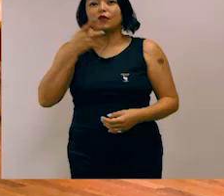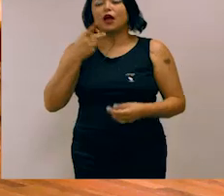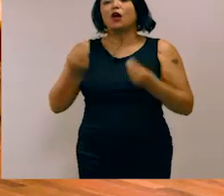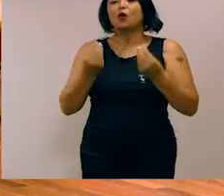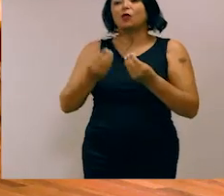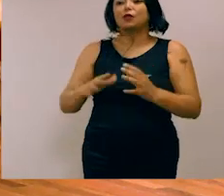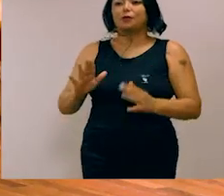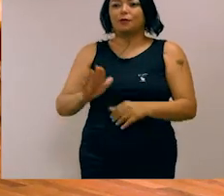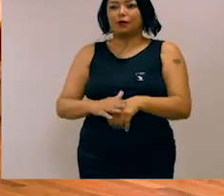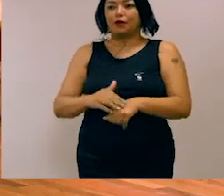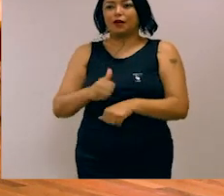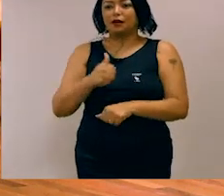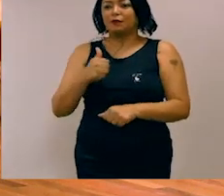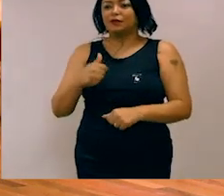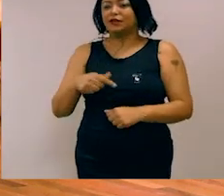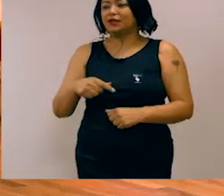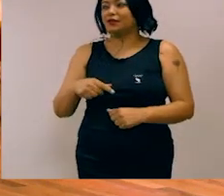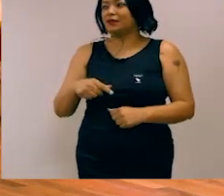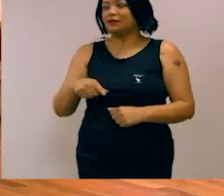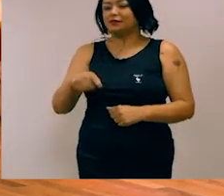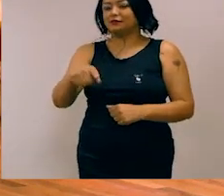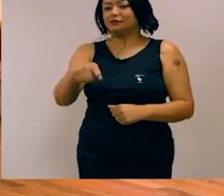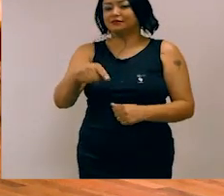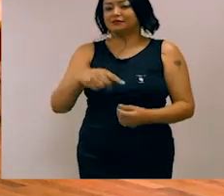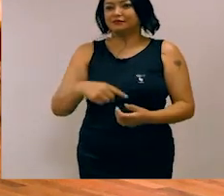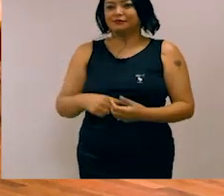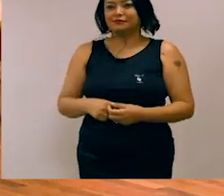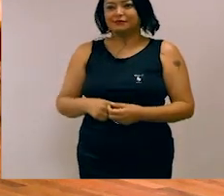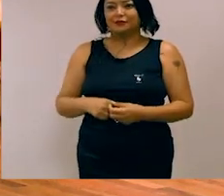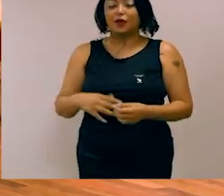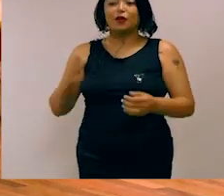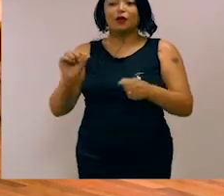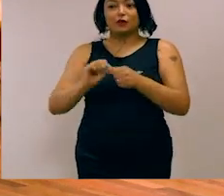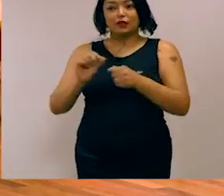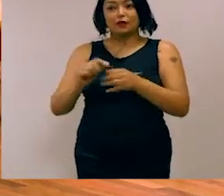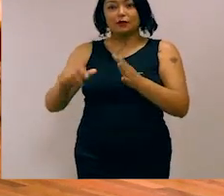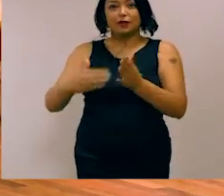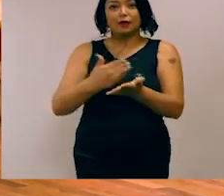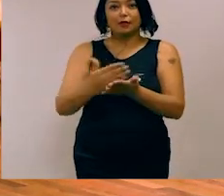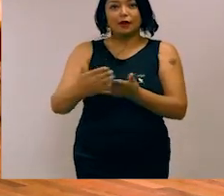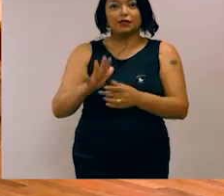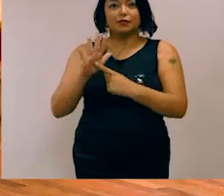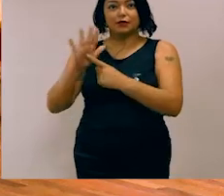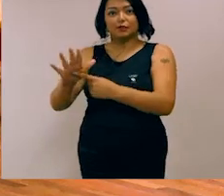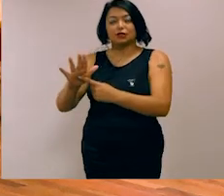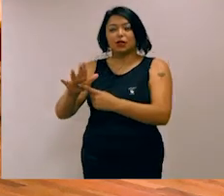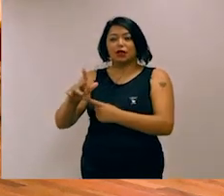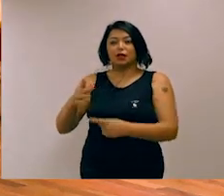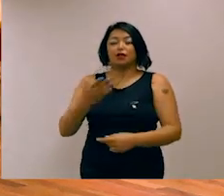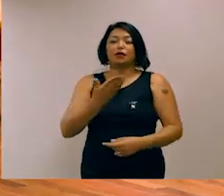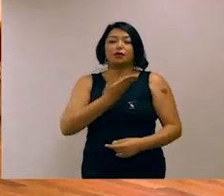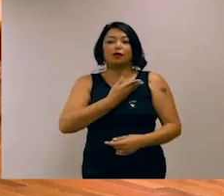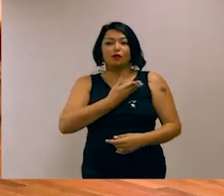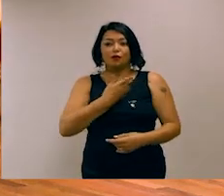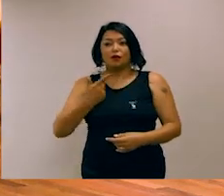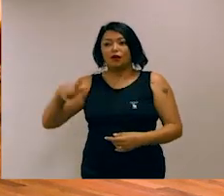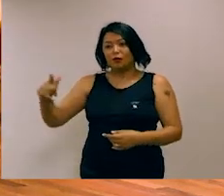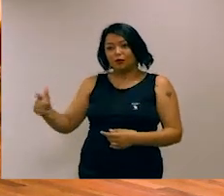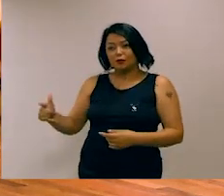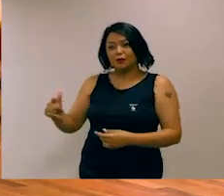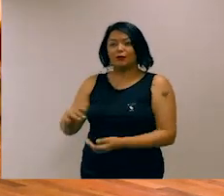estatísticas com o estudo de comportamento. Eu vou fazer a primeira parte da nossa apresentação, meu colega vai fazer a segunda parte, o Ilan